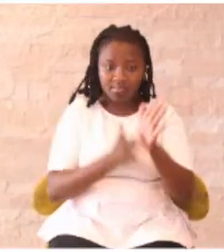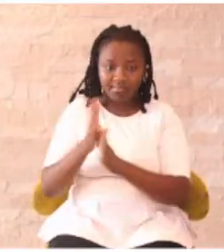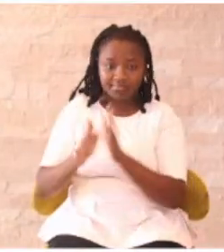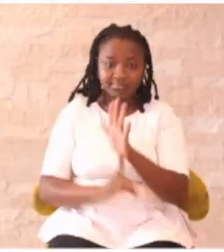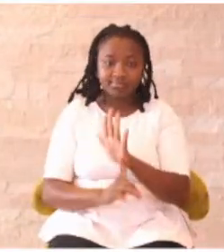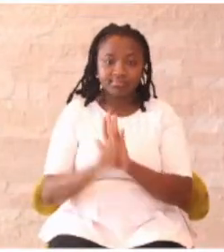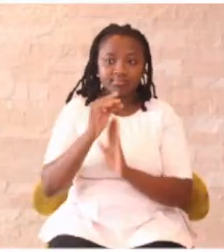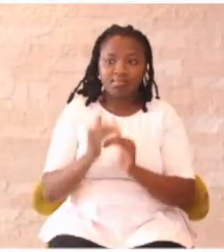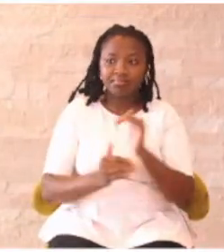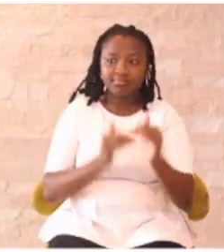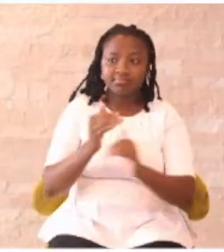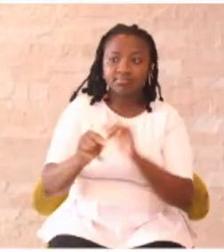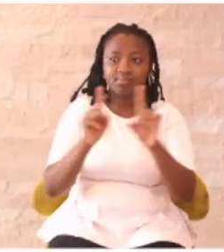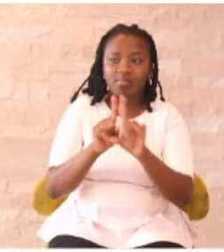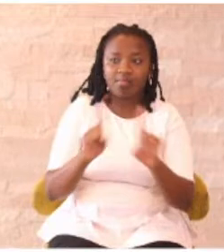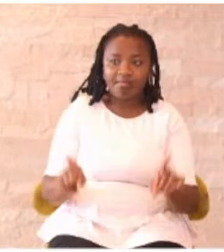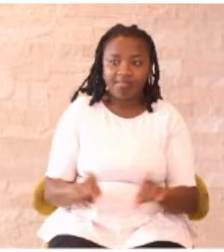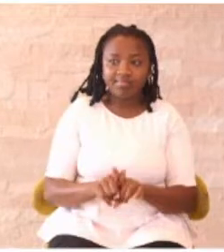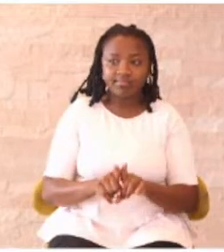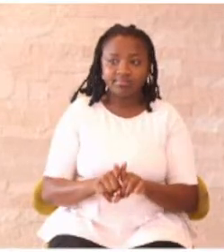and